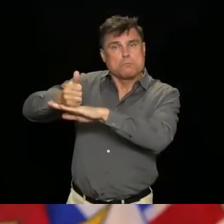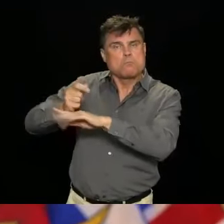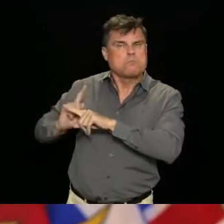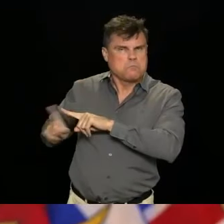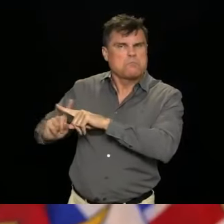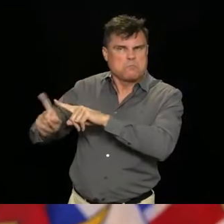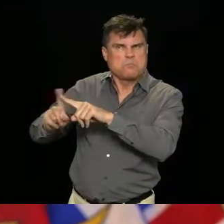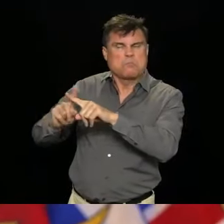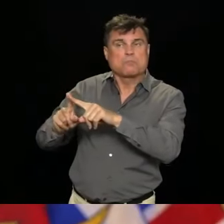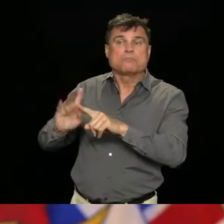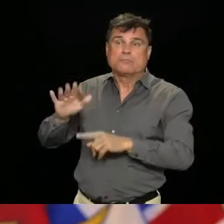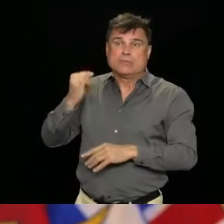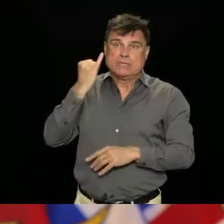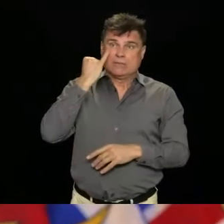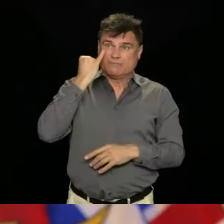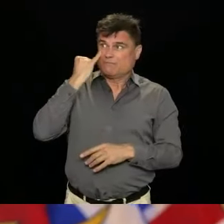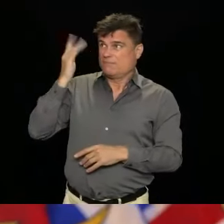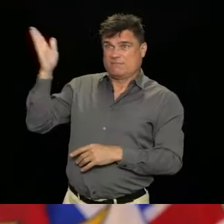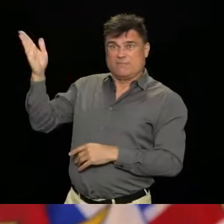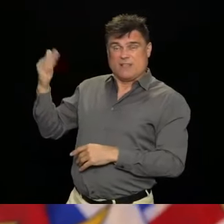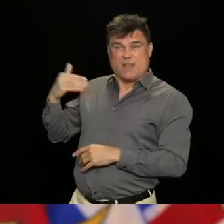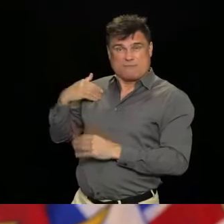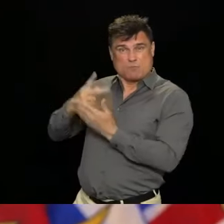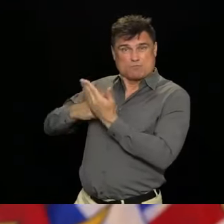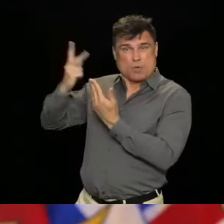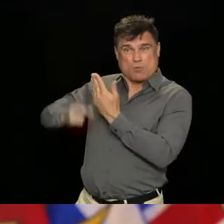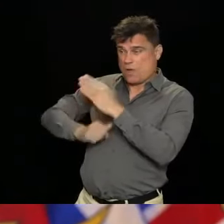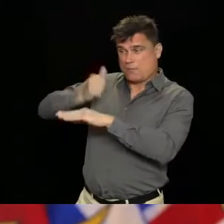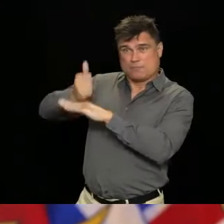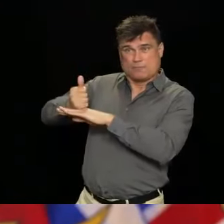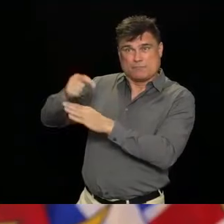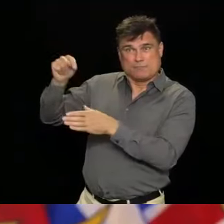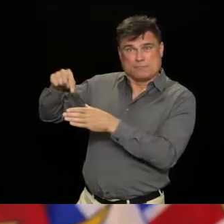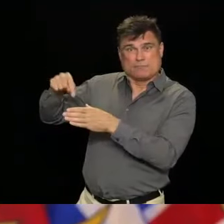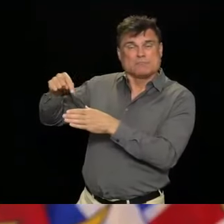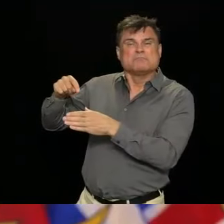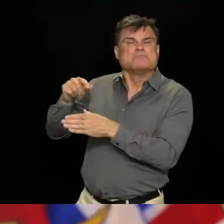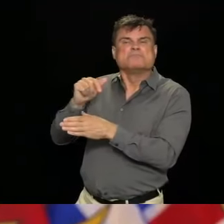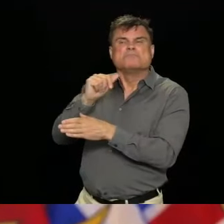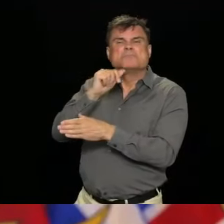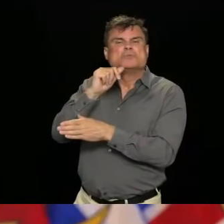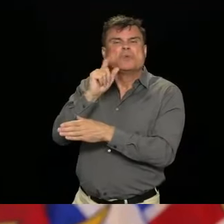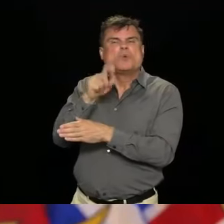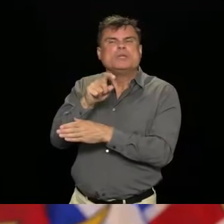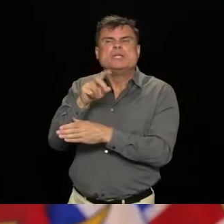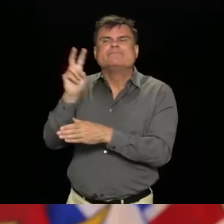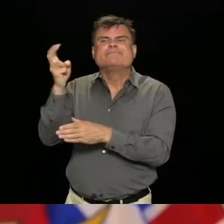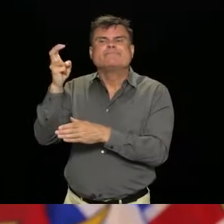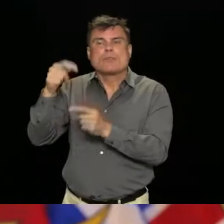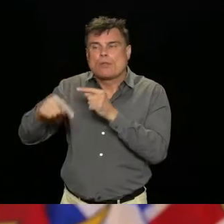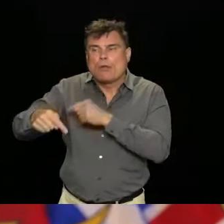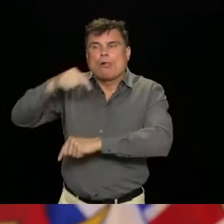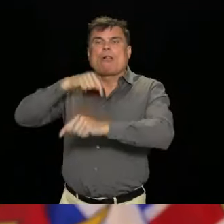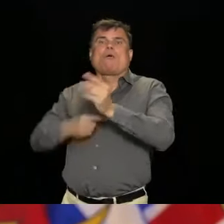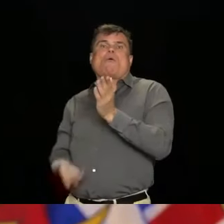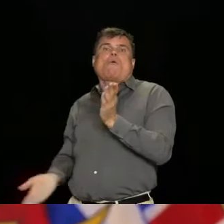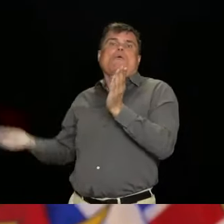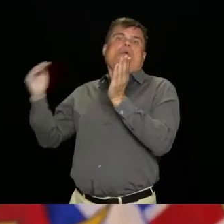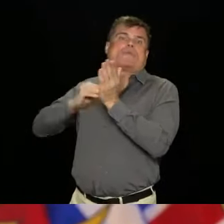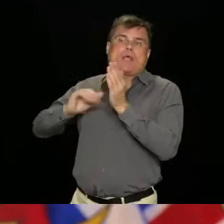entire system. It's why the Premier has been talking about the employment insurance program. It seems unnatural to utilize that for sick